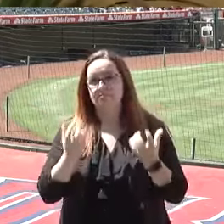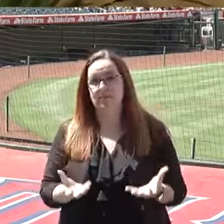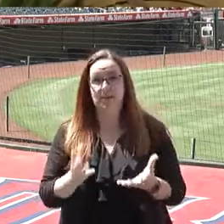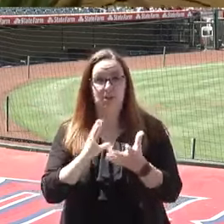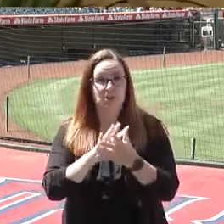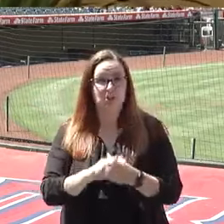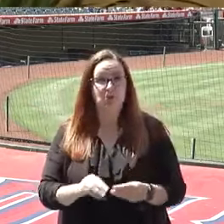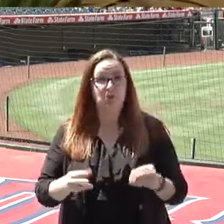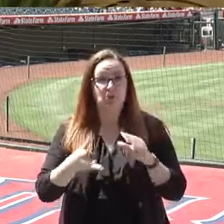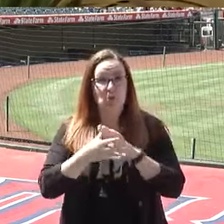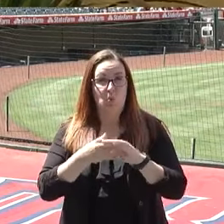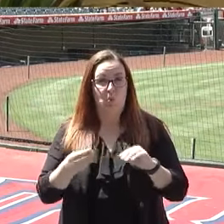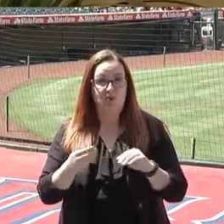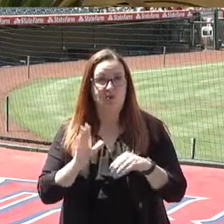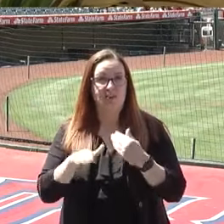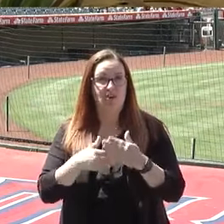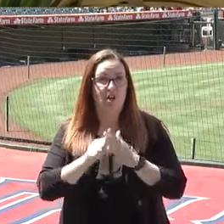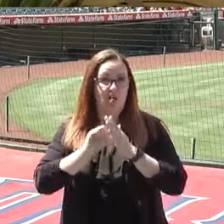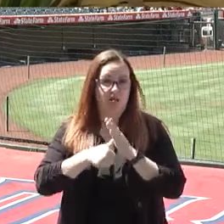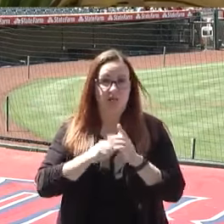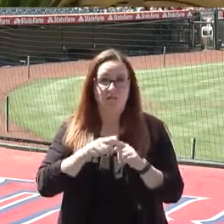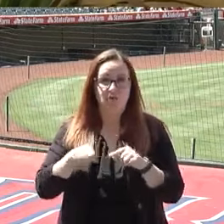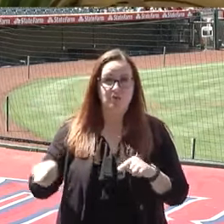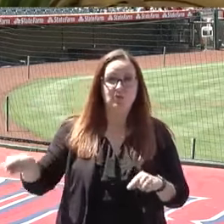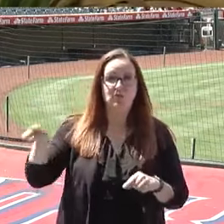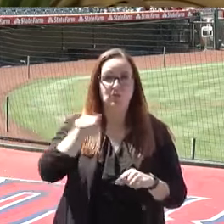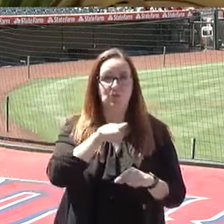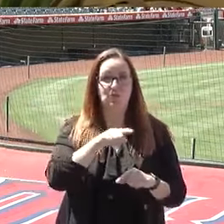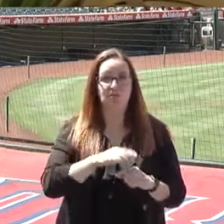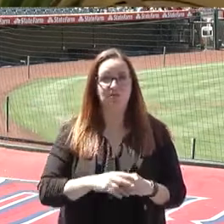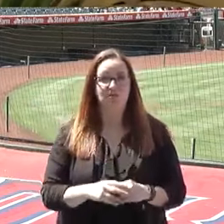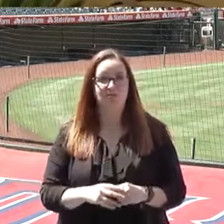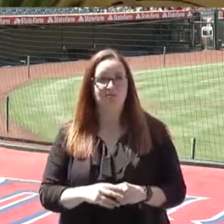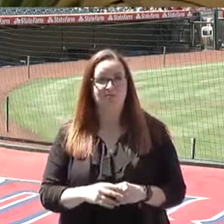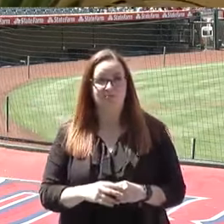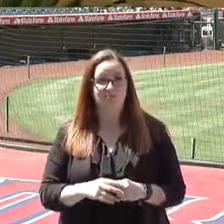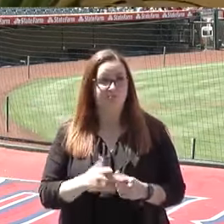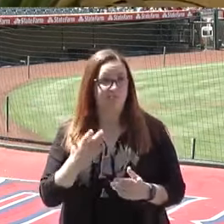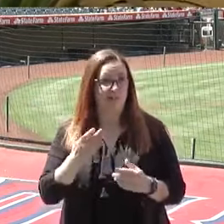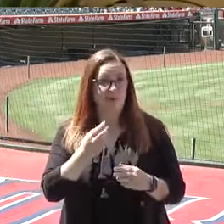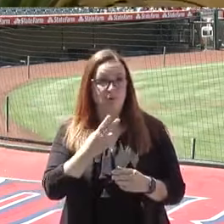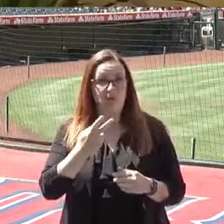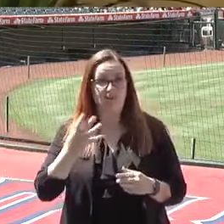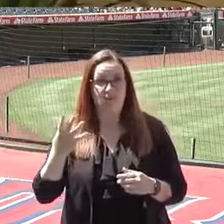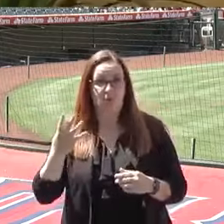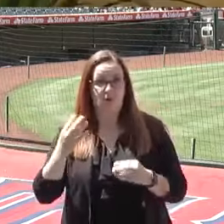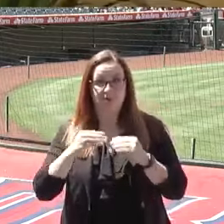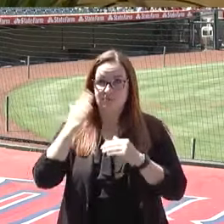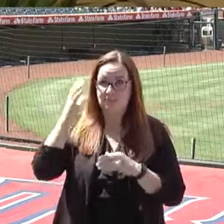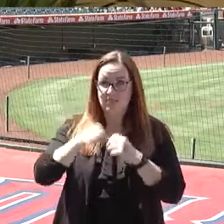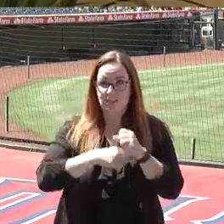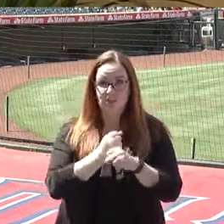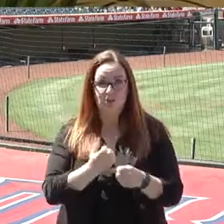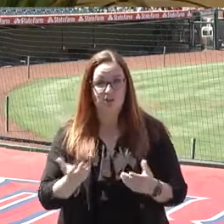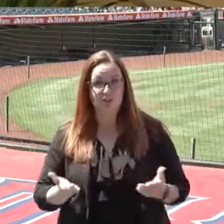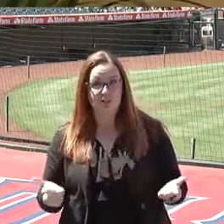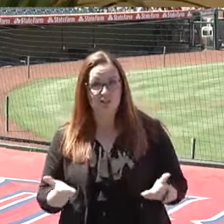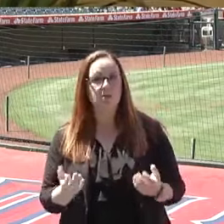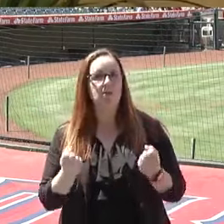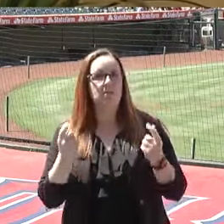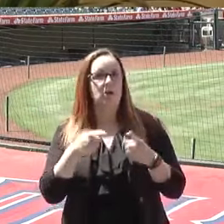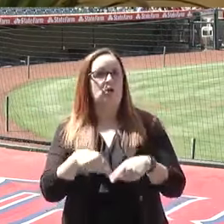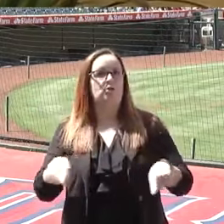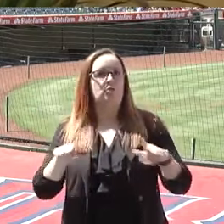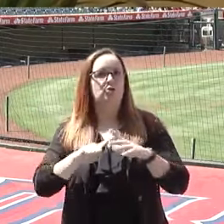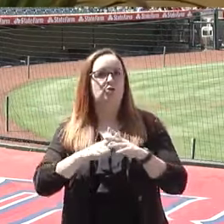and enhanced by you. With 2, 3, 4, or more years at the beach, many of you started in an